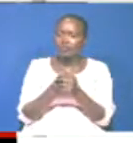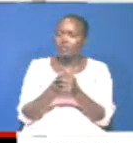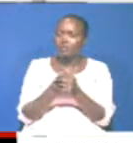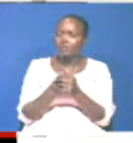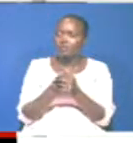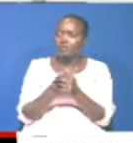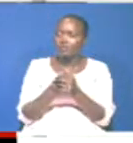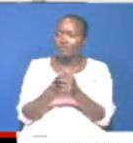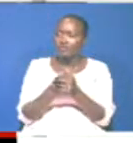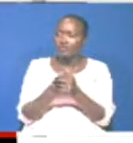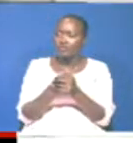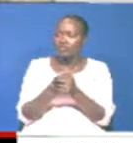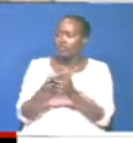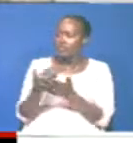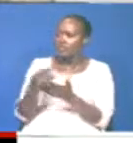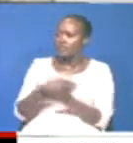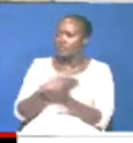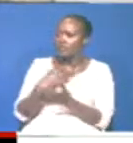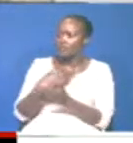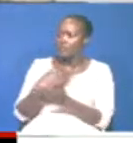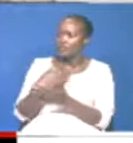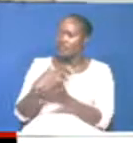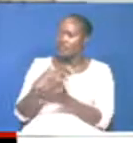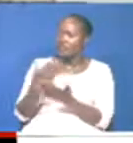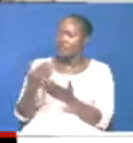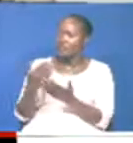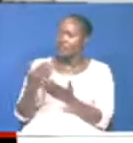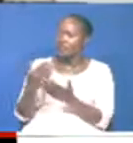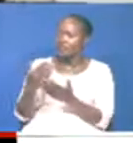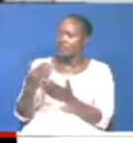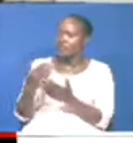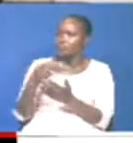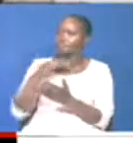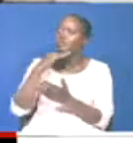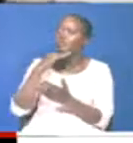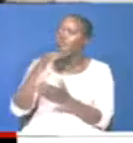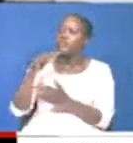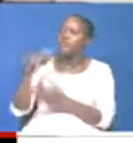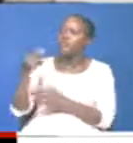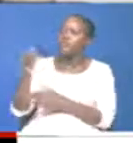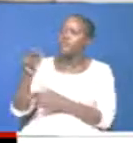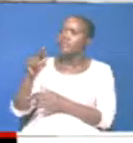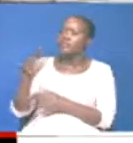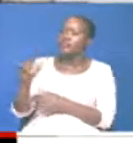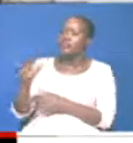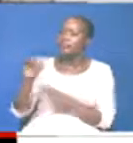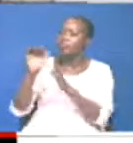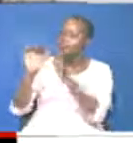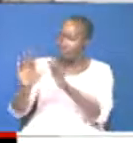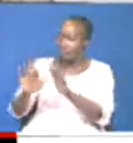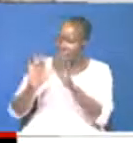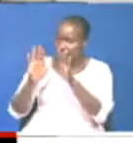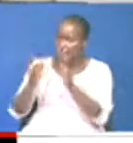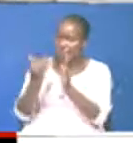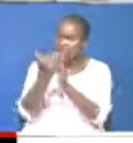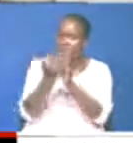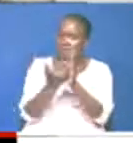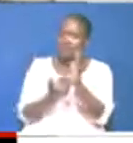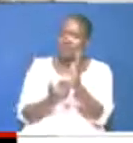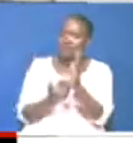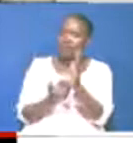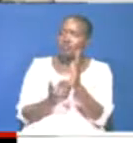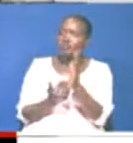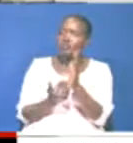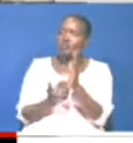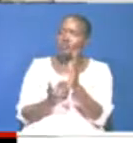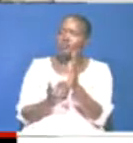deceased. He was actually into sports so much. Because he's the one who did a lot of campaign for that particular program, you know, desk to be to